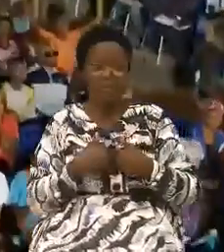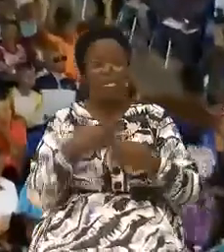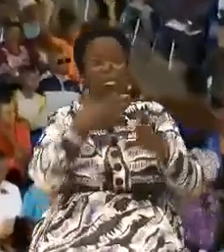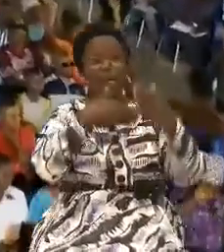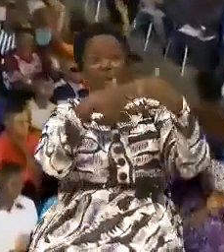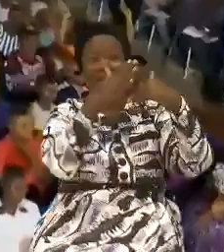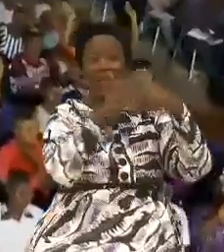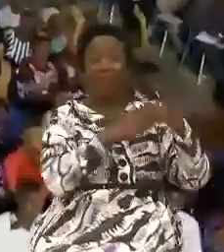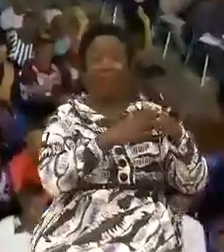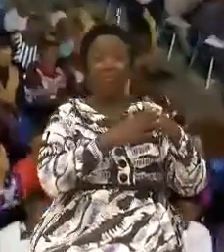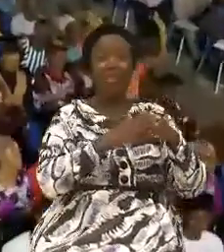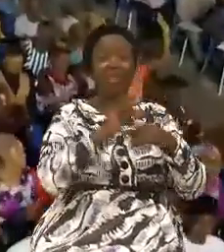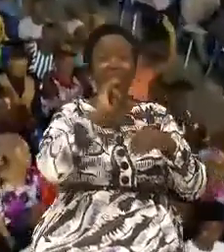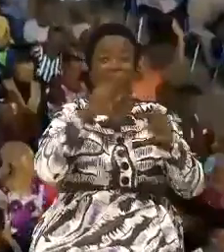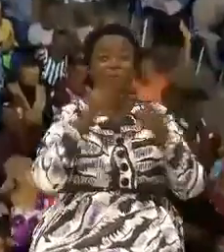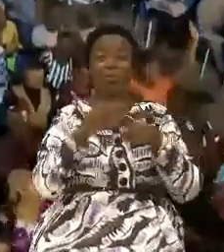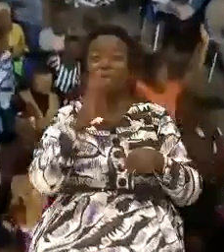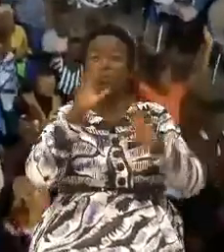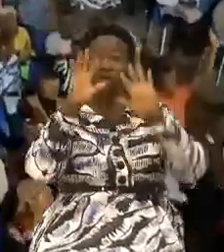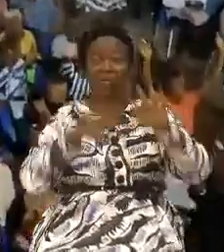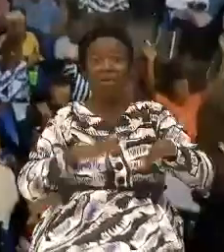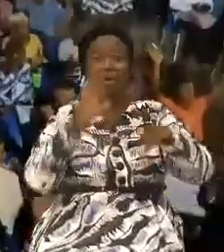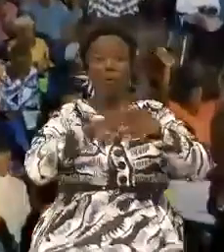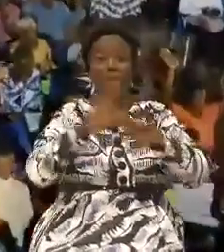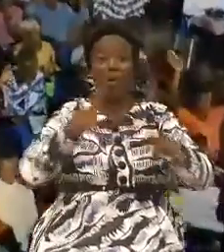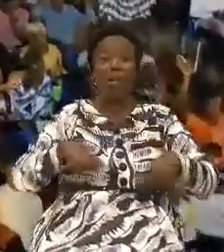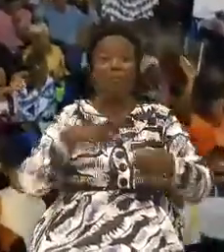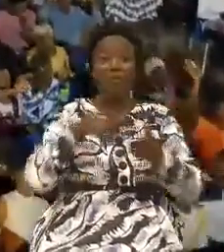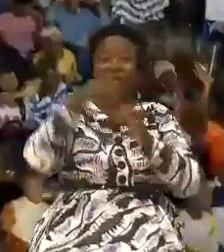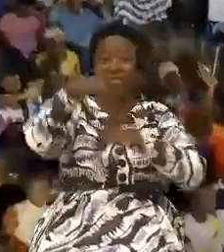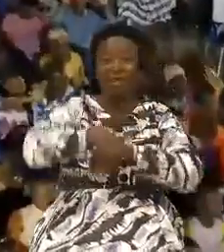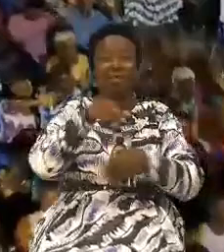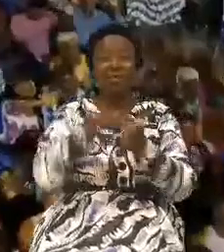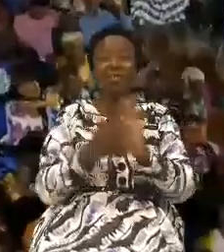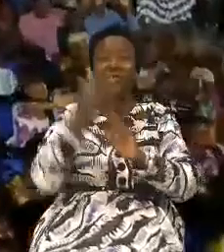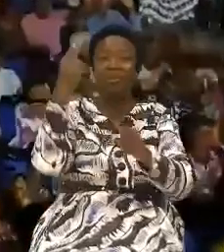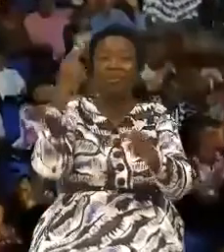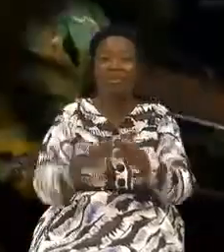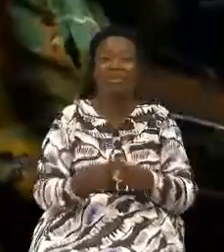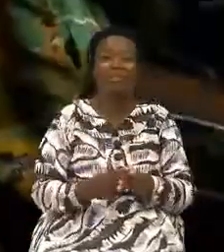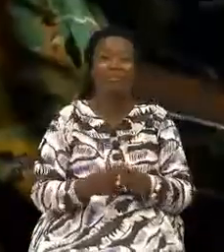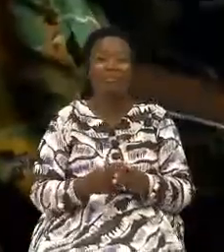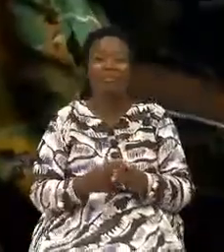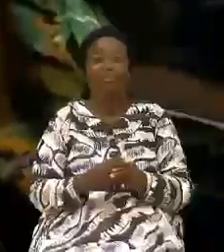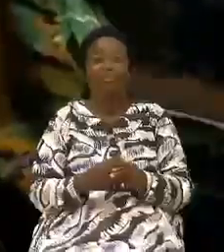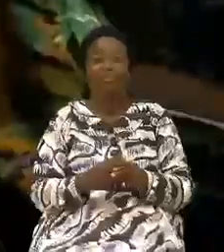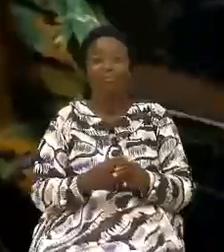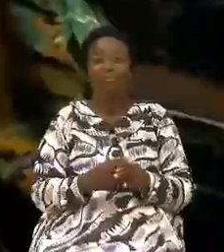is going to rain it upon your life tonight in Jesus' name.